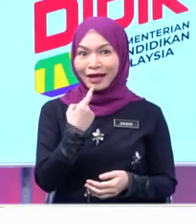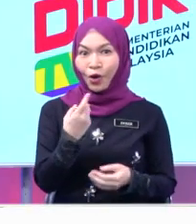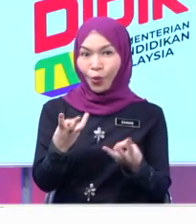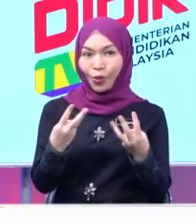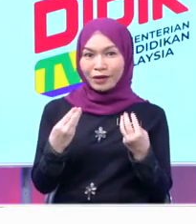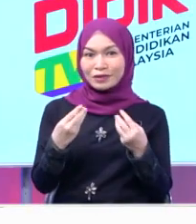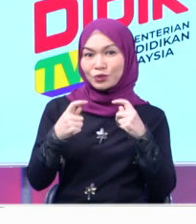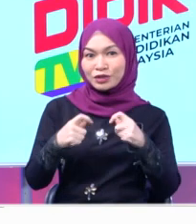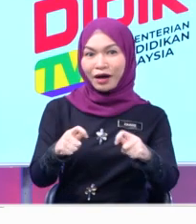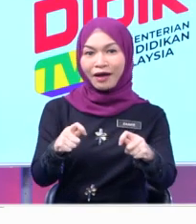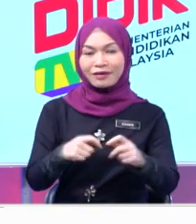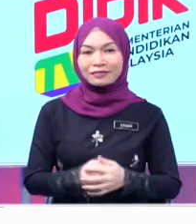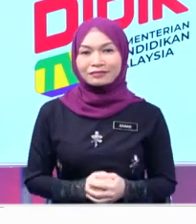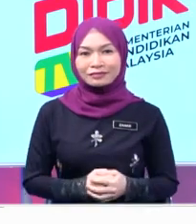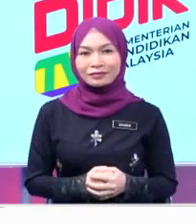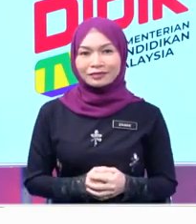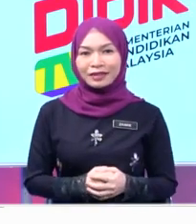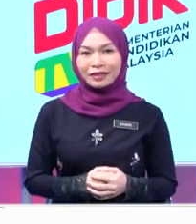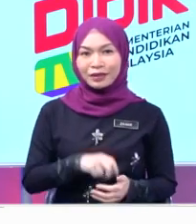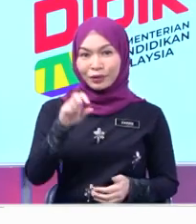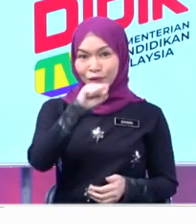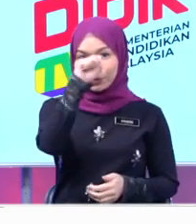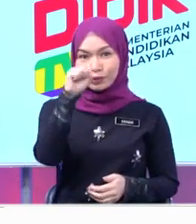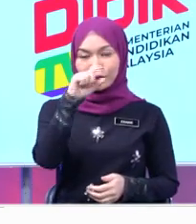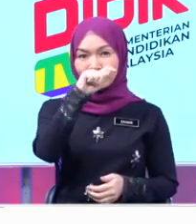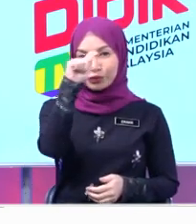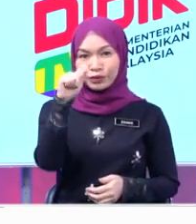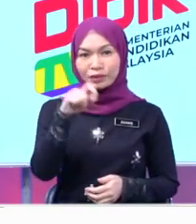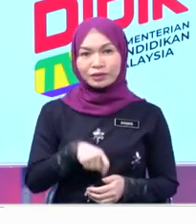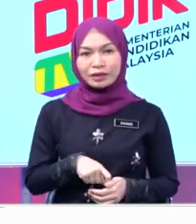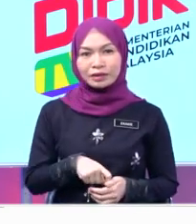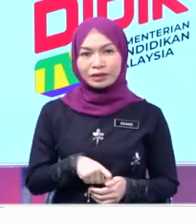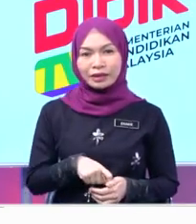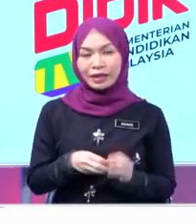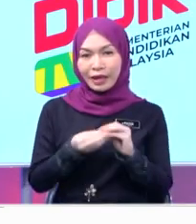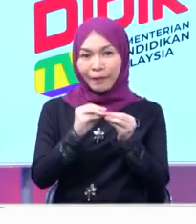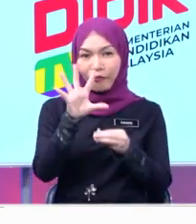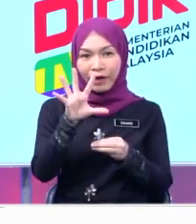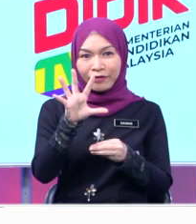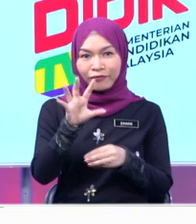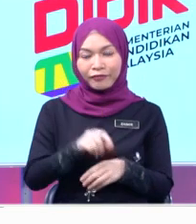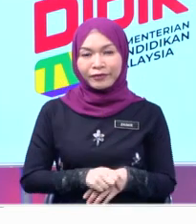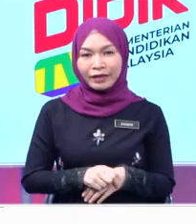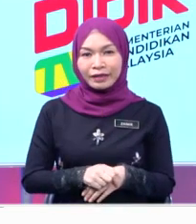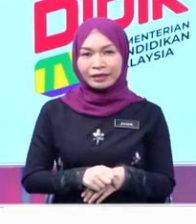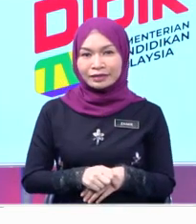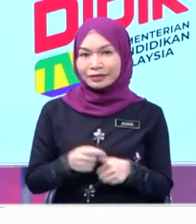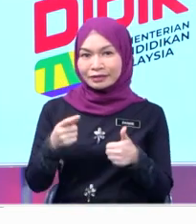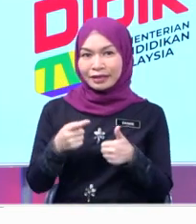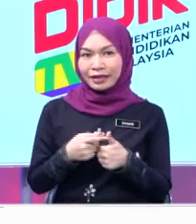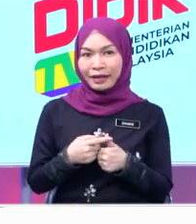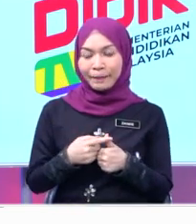hands for question number 5. Which opening correctly introduces the essay task? A, B, or